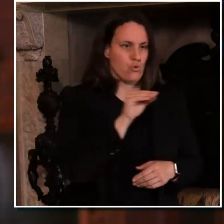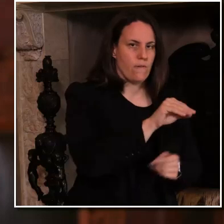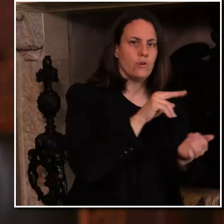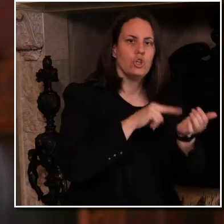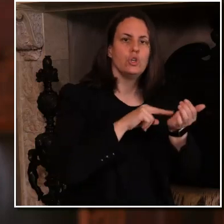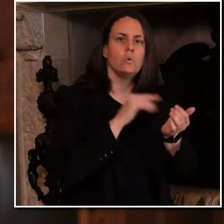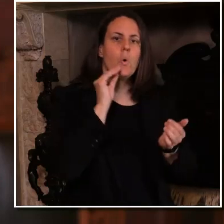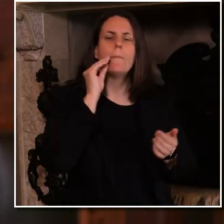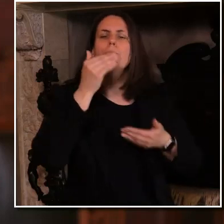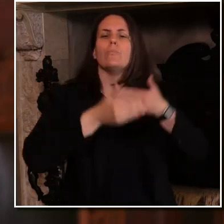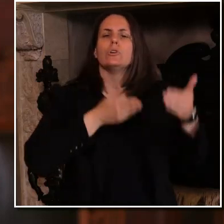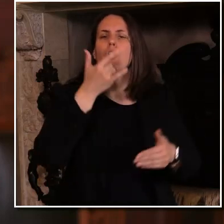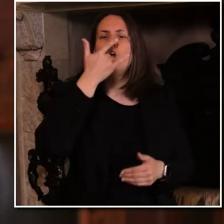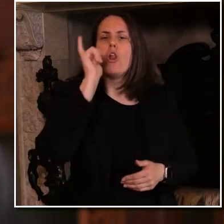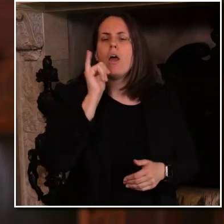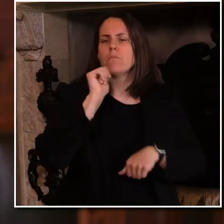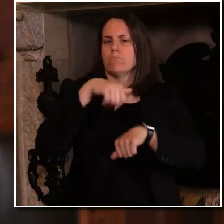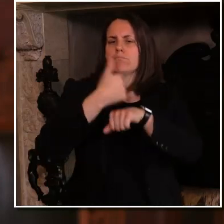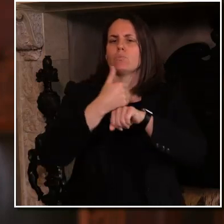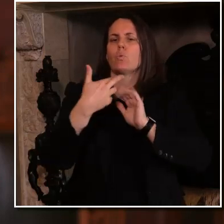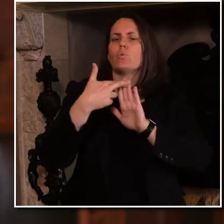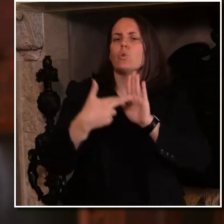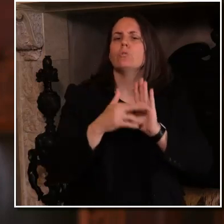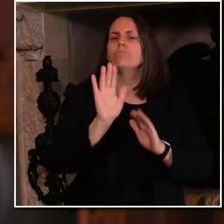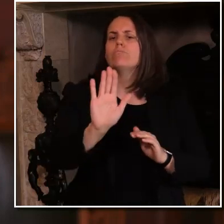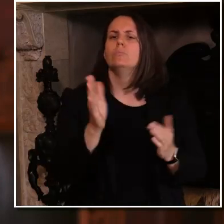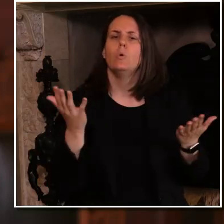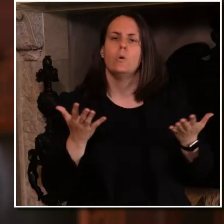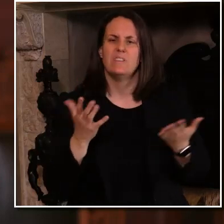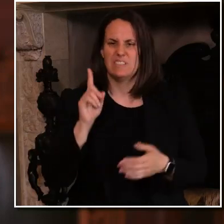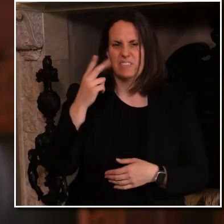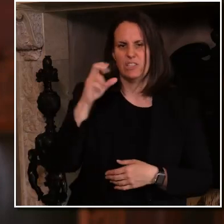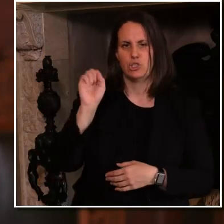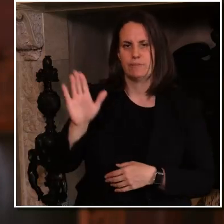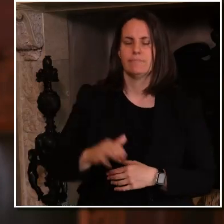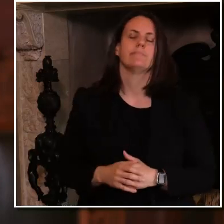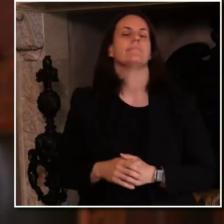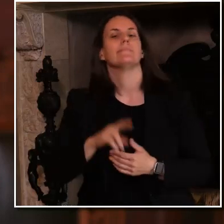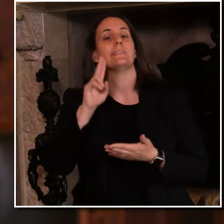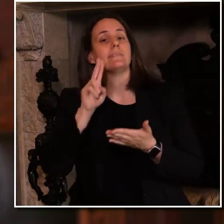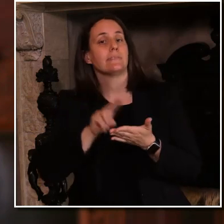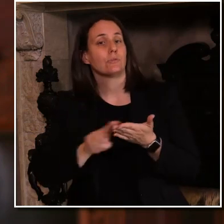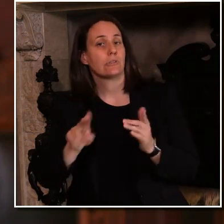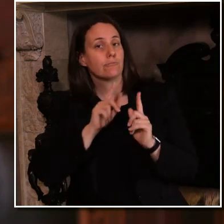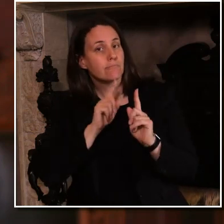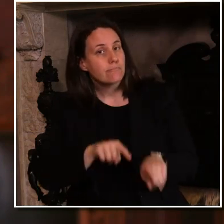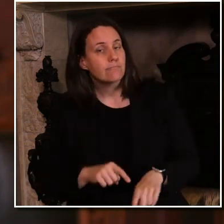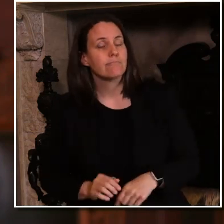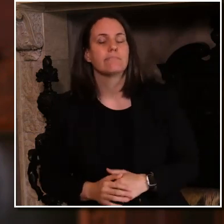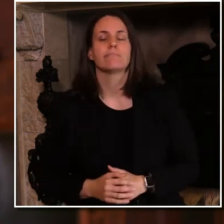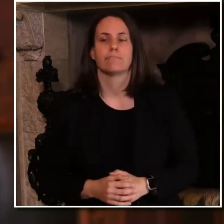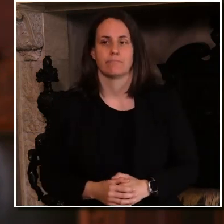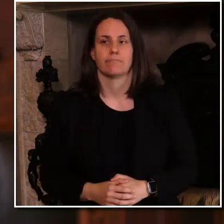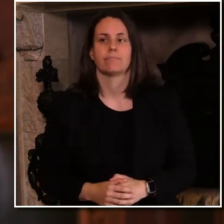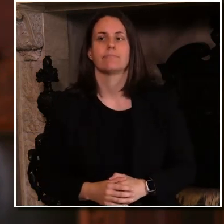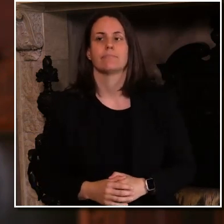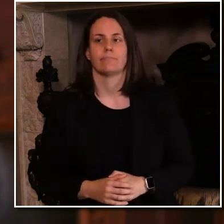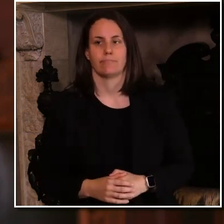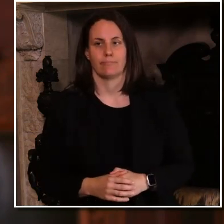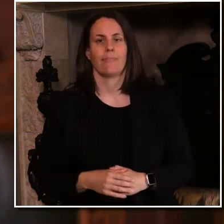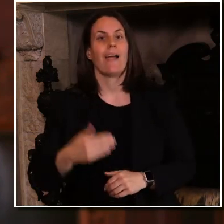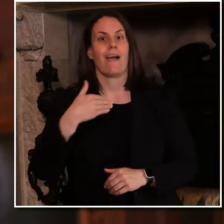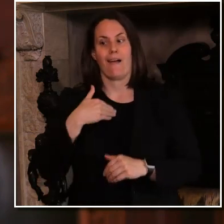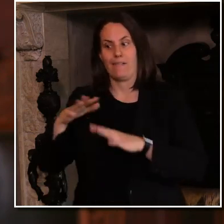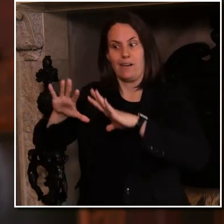currently, through an advisory committee, looking at this very question because